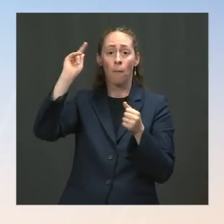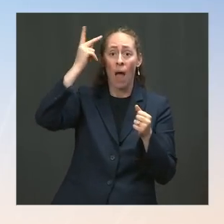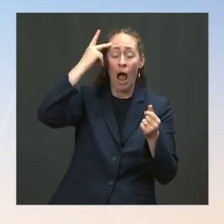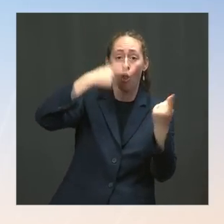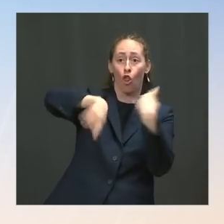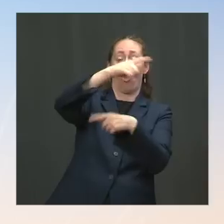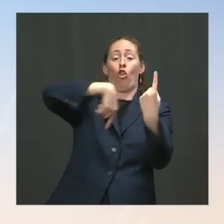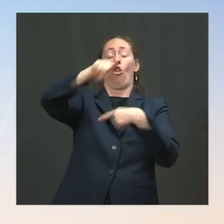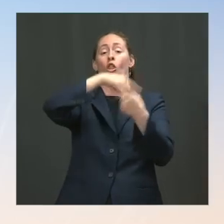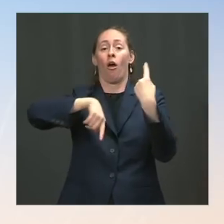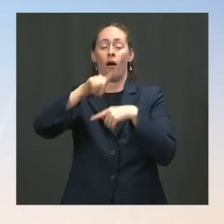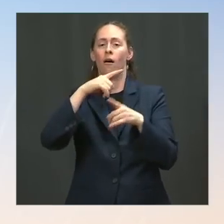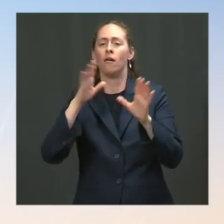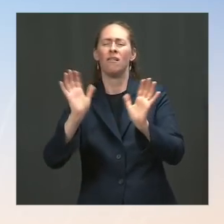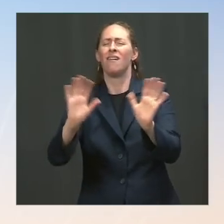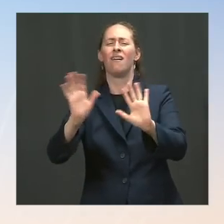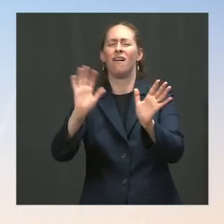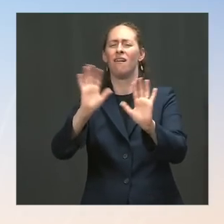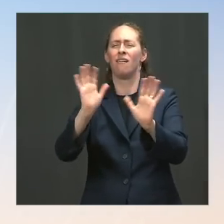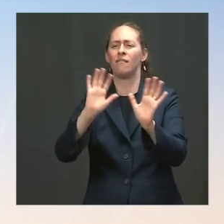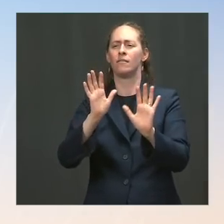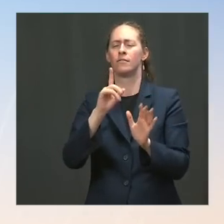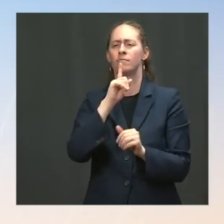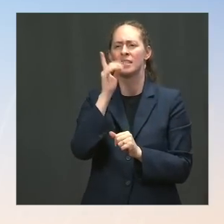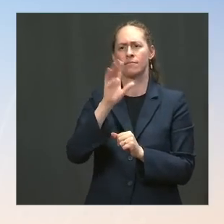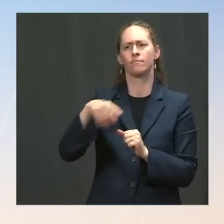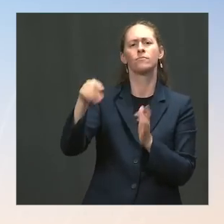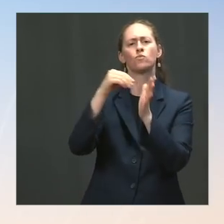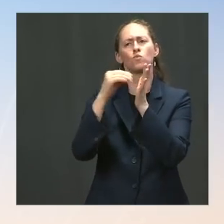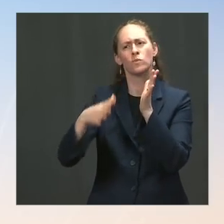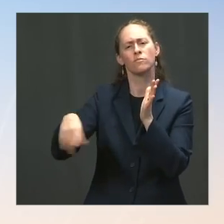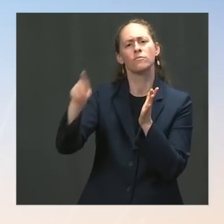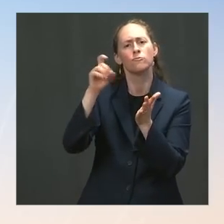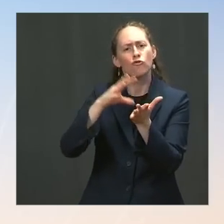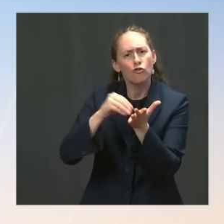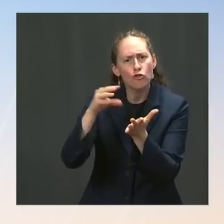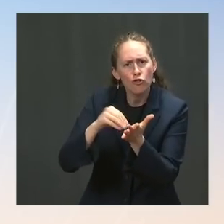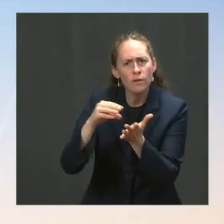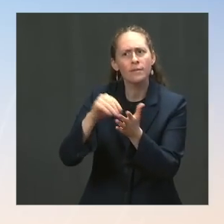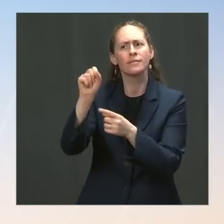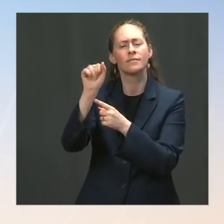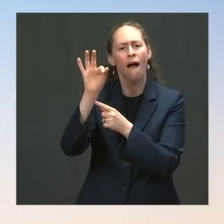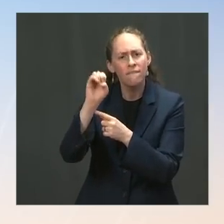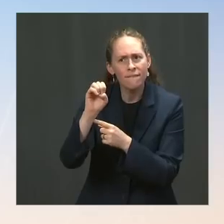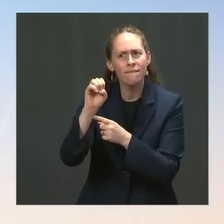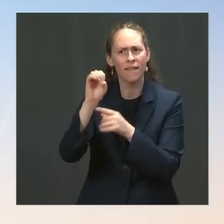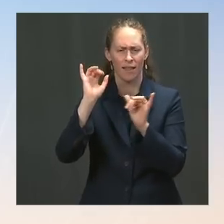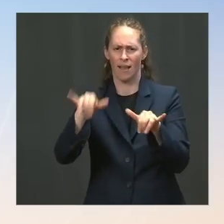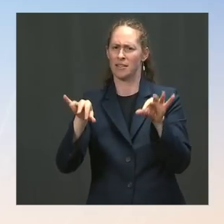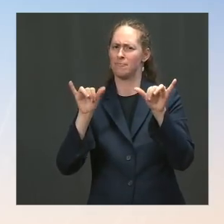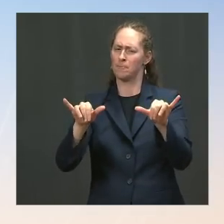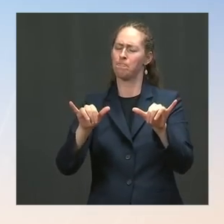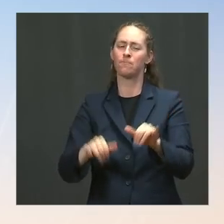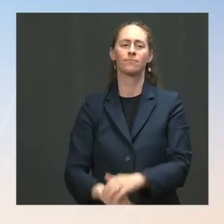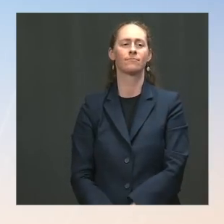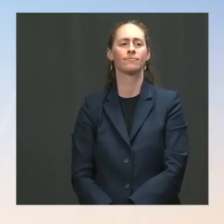agenda and getting students safely back into school. Thank you. Thank you, Secretary. Thank you. All right. Always welcome to join us. Thank you. All